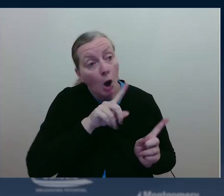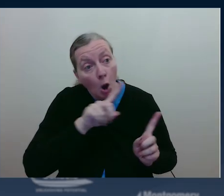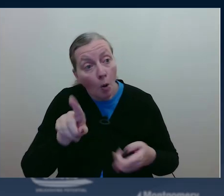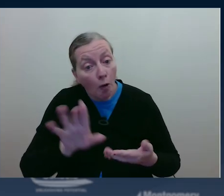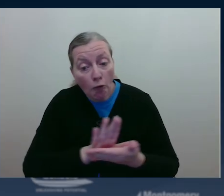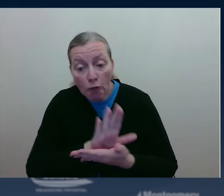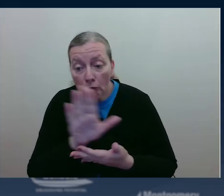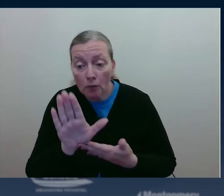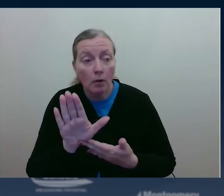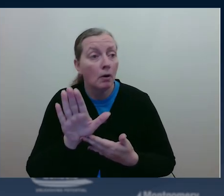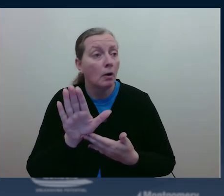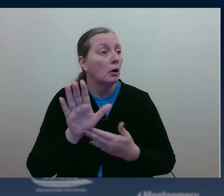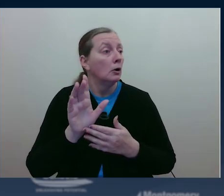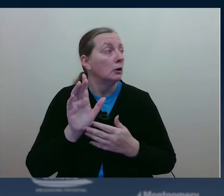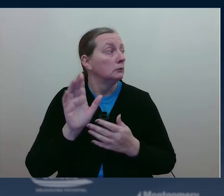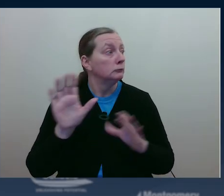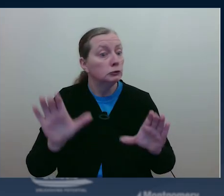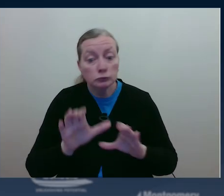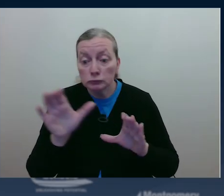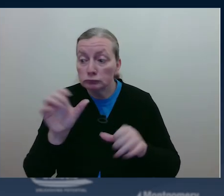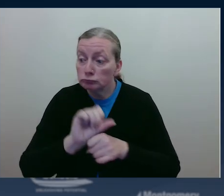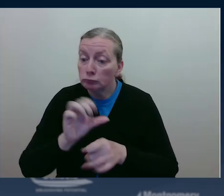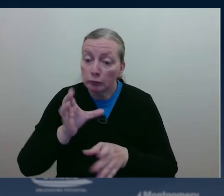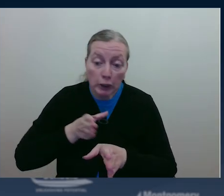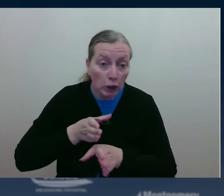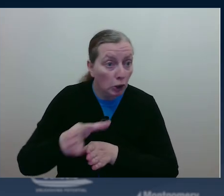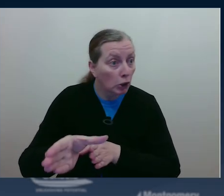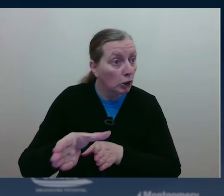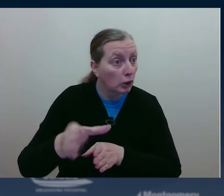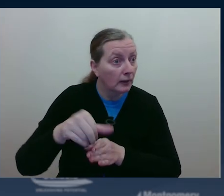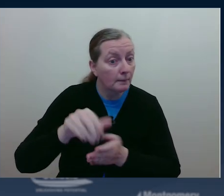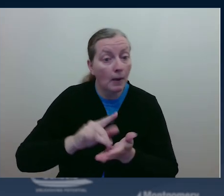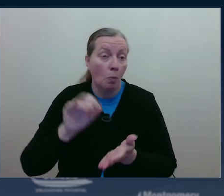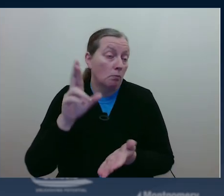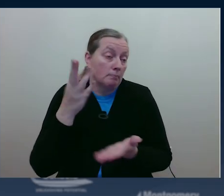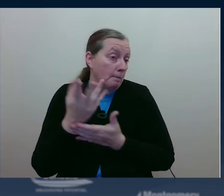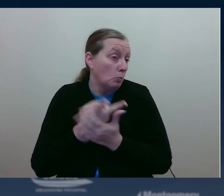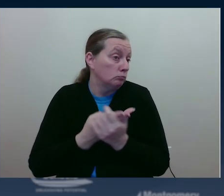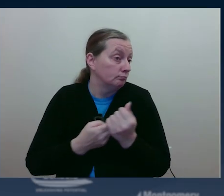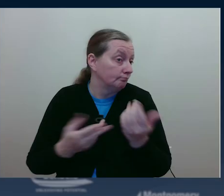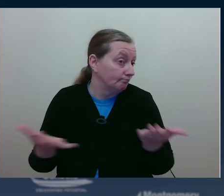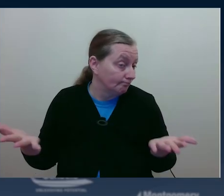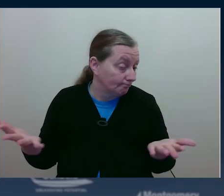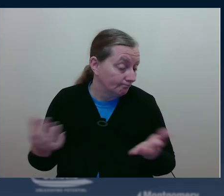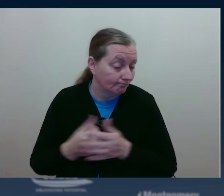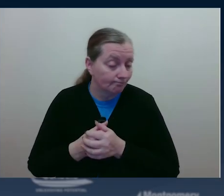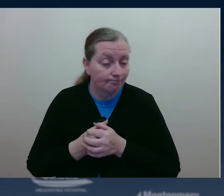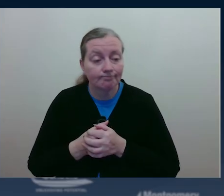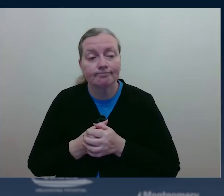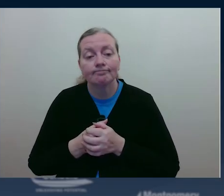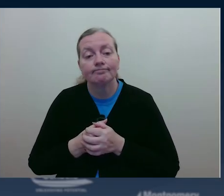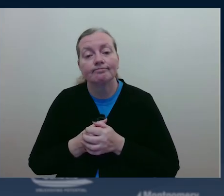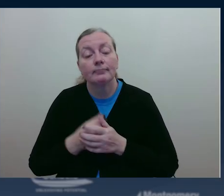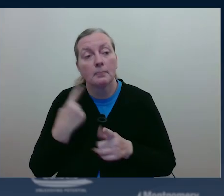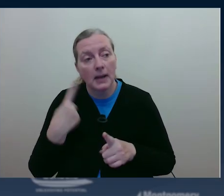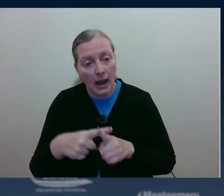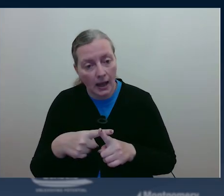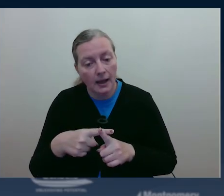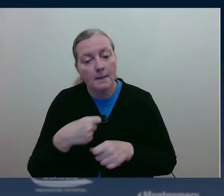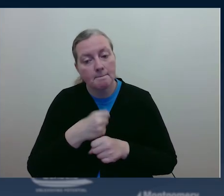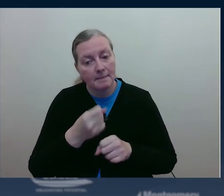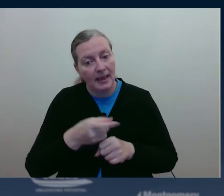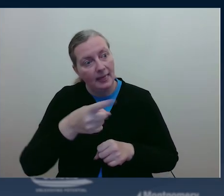career, or both, while helping them make a real difference in their